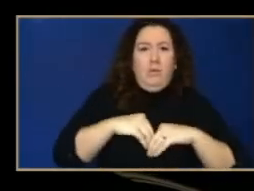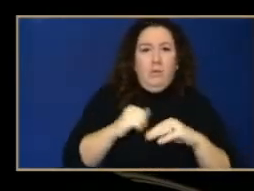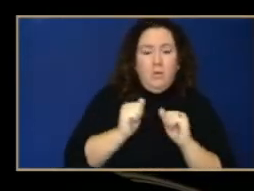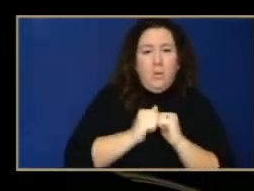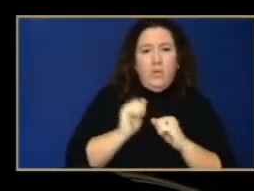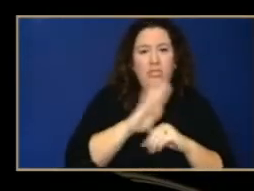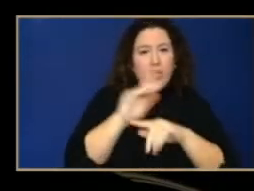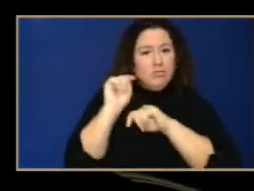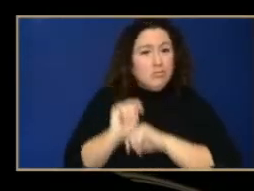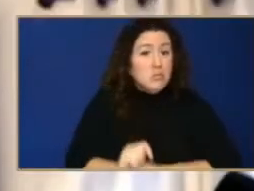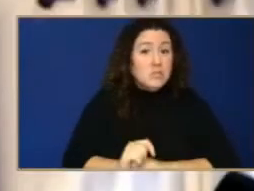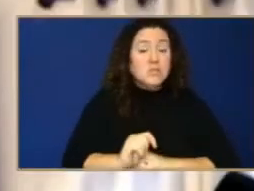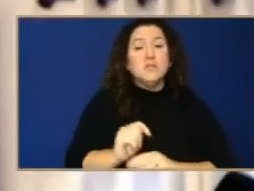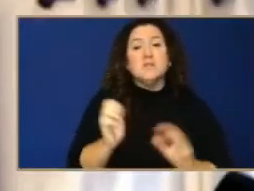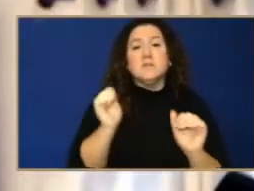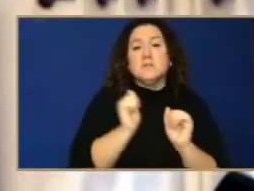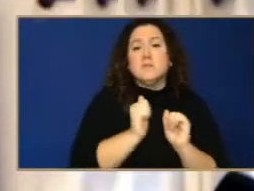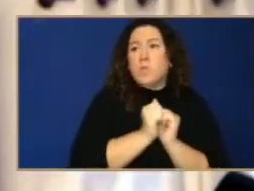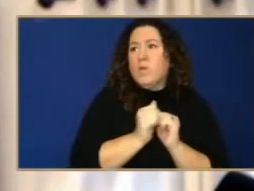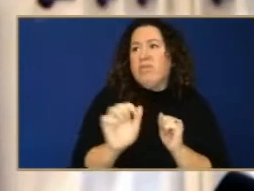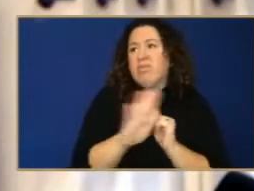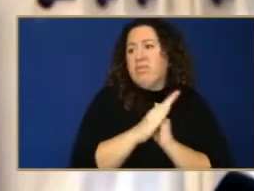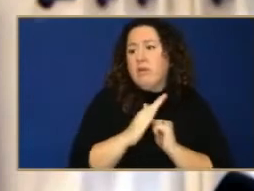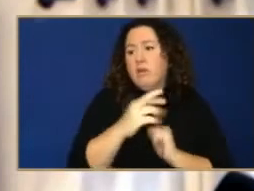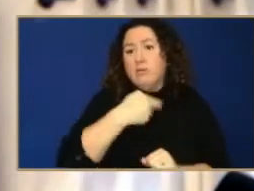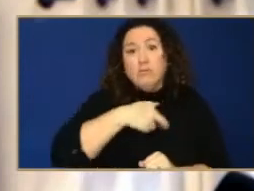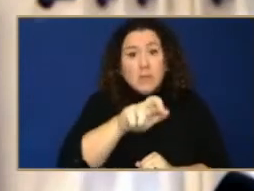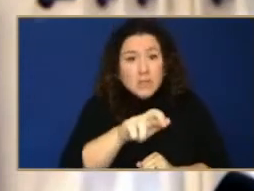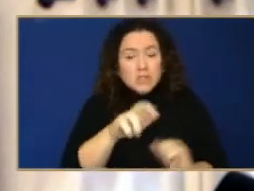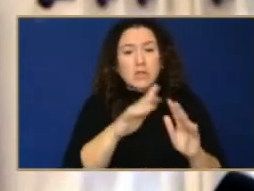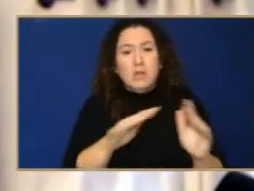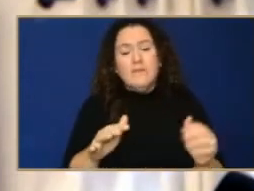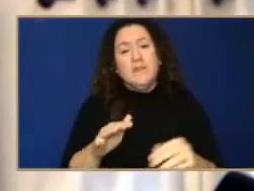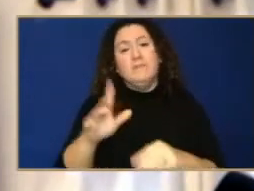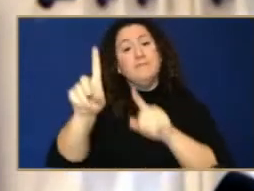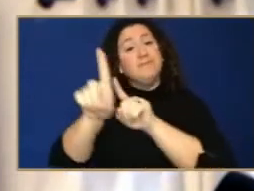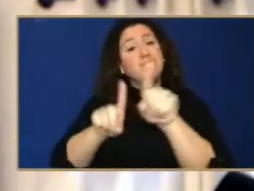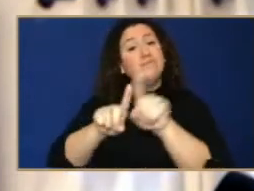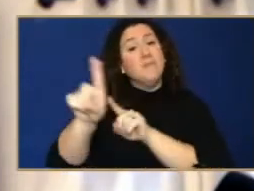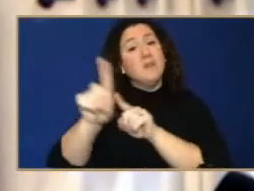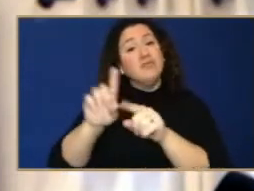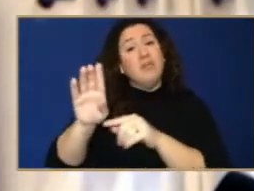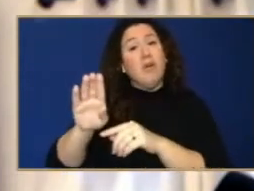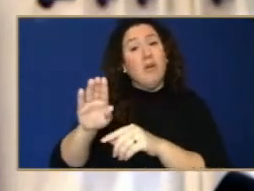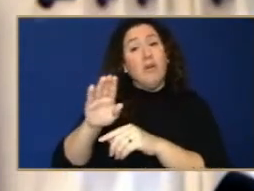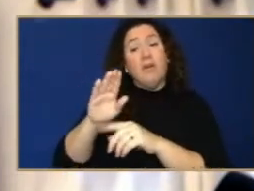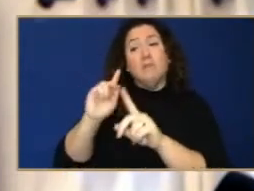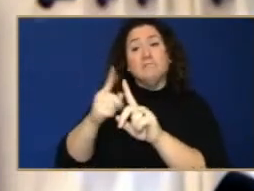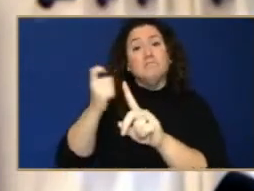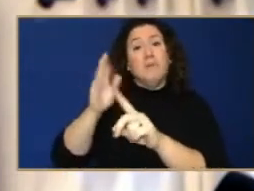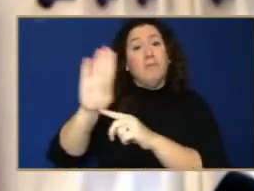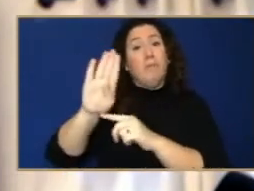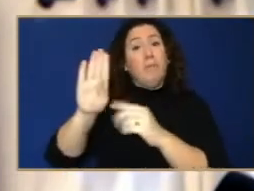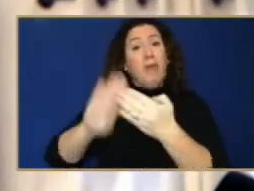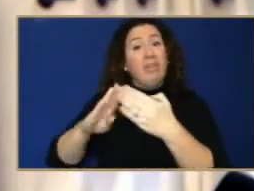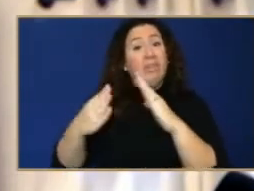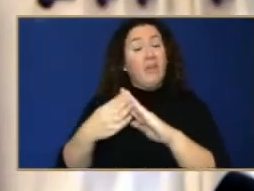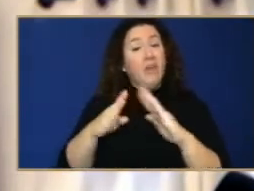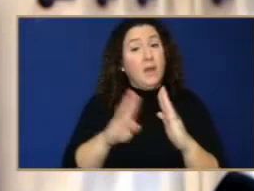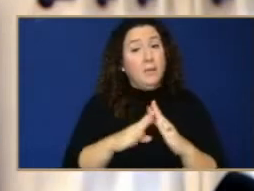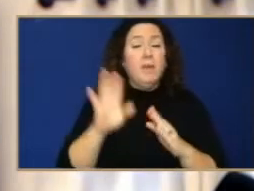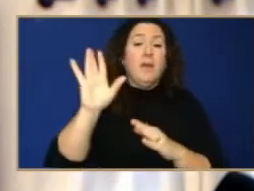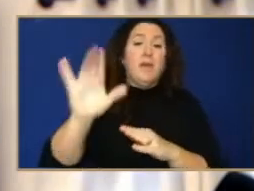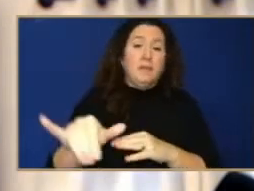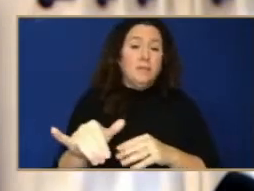religions. It's the Star of Bethlehem refers to a possible event, or observations